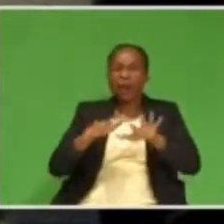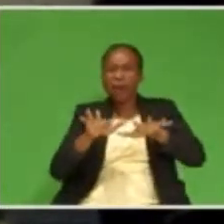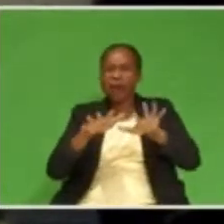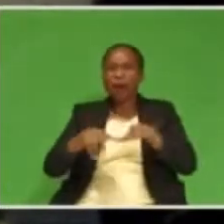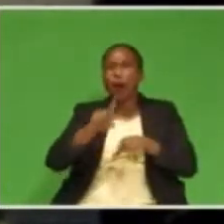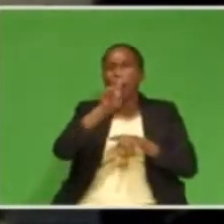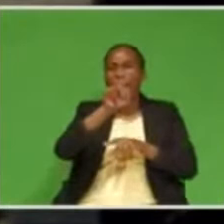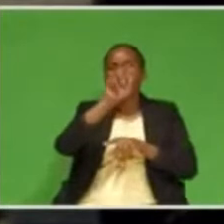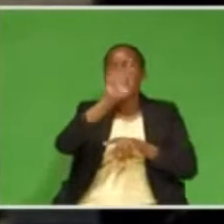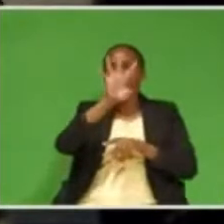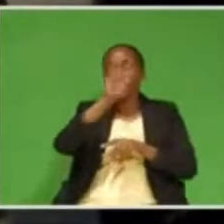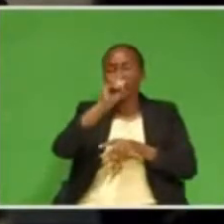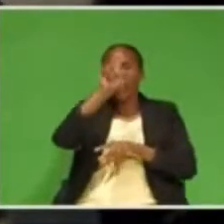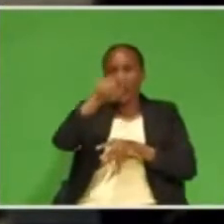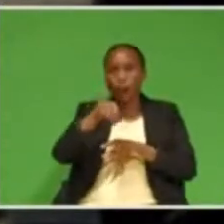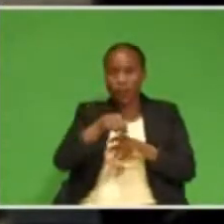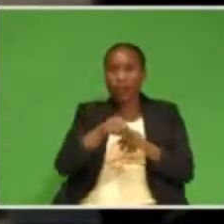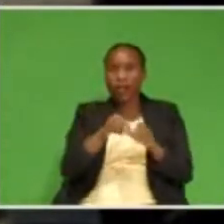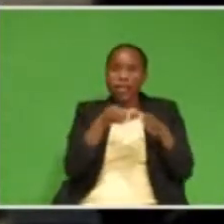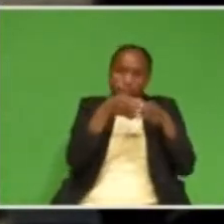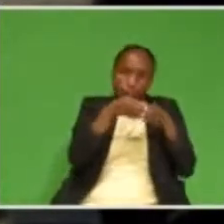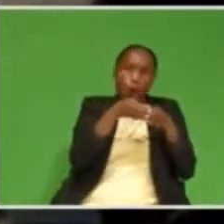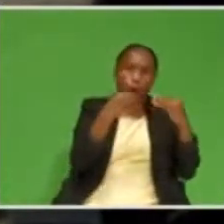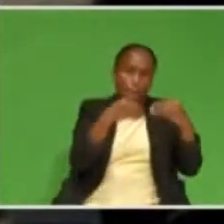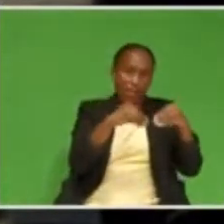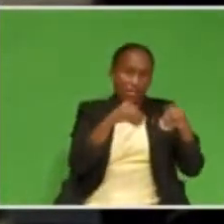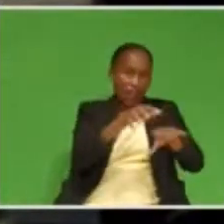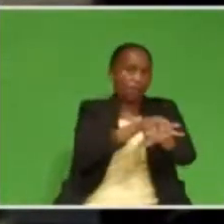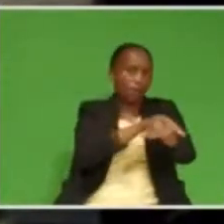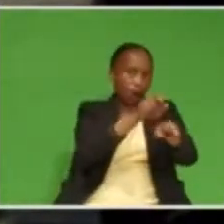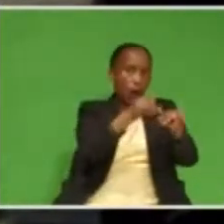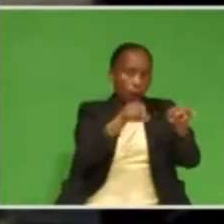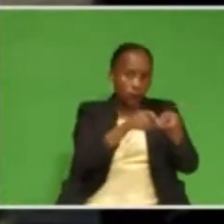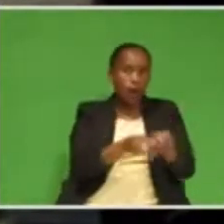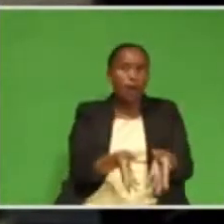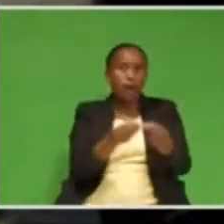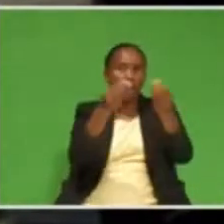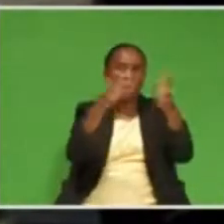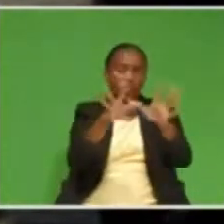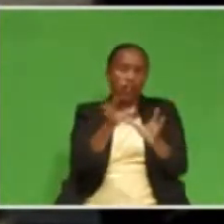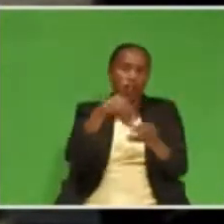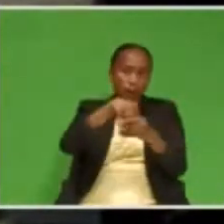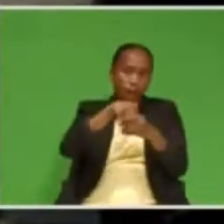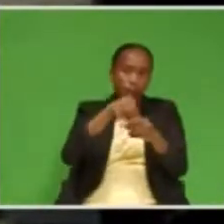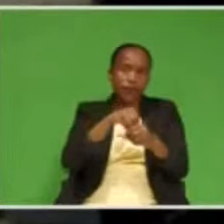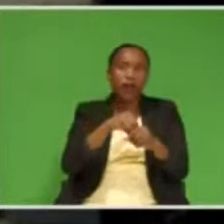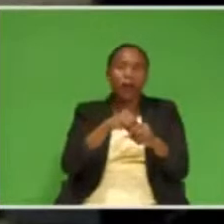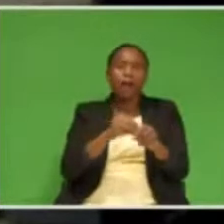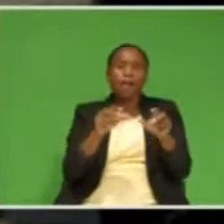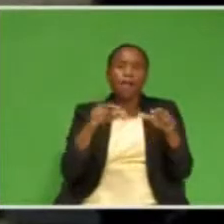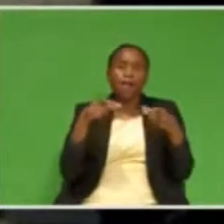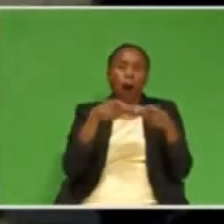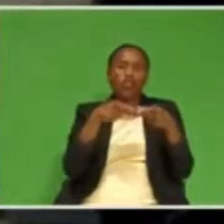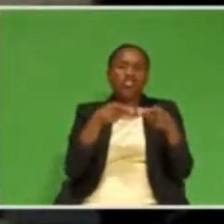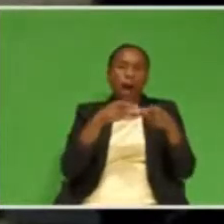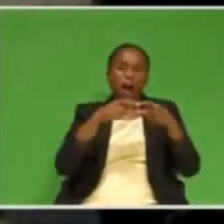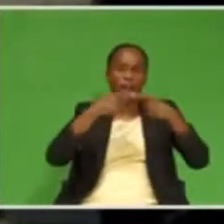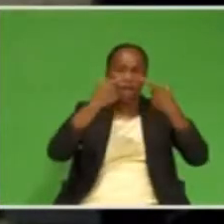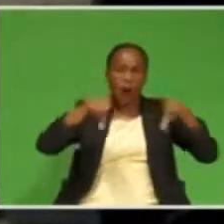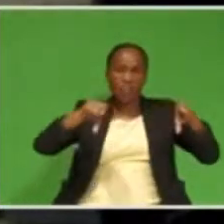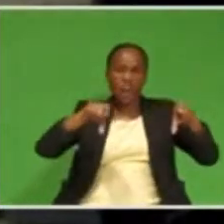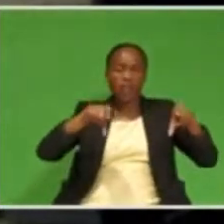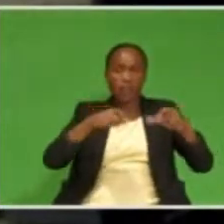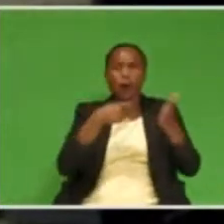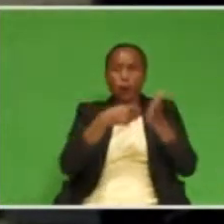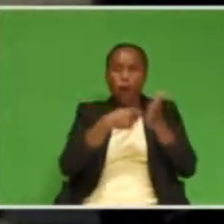140,000 small-scale farmers have received input vouchers to buy seeds, fertilizer,